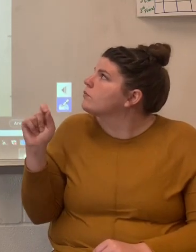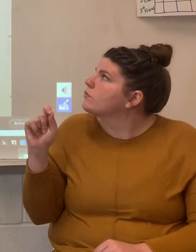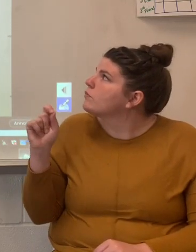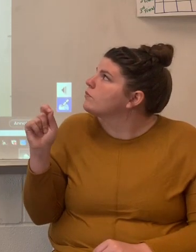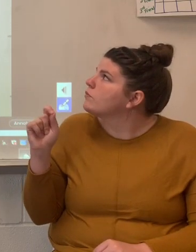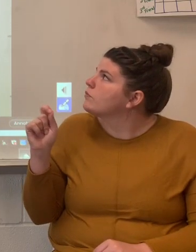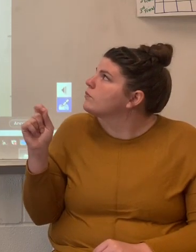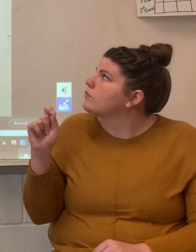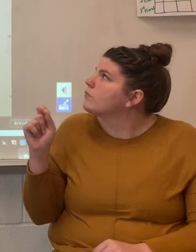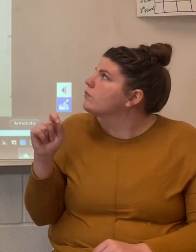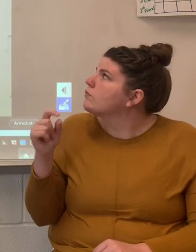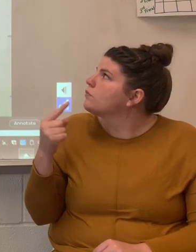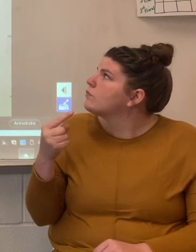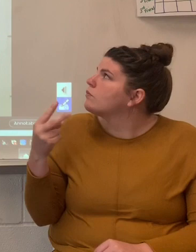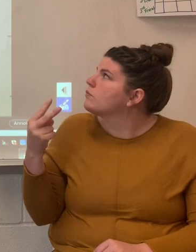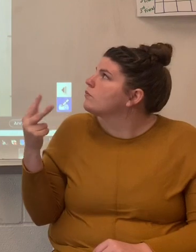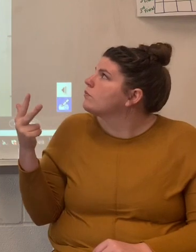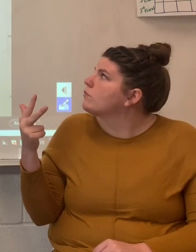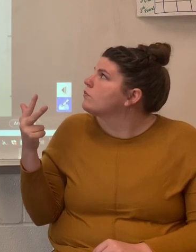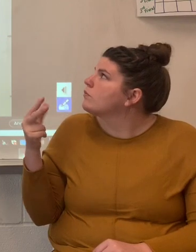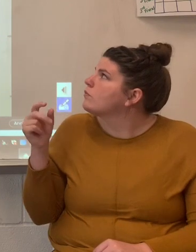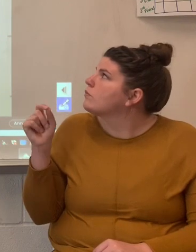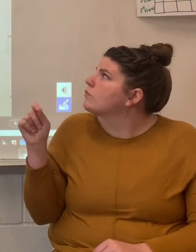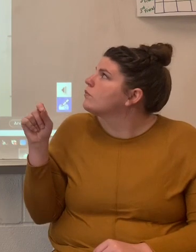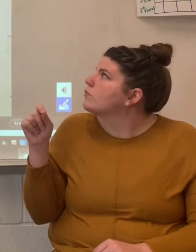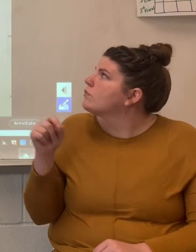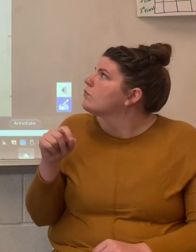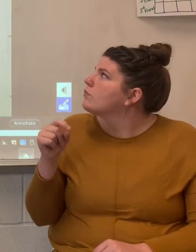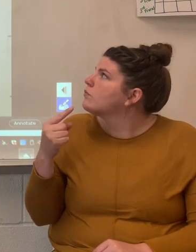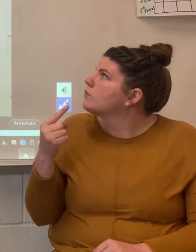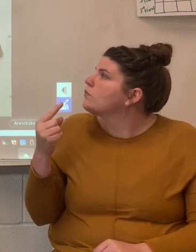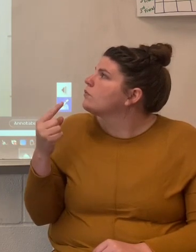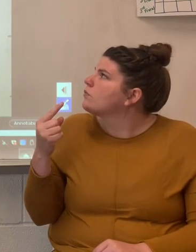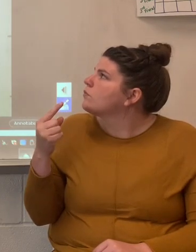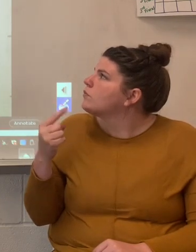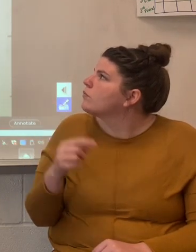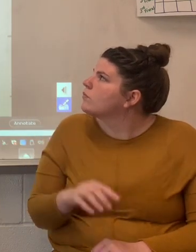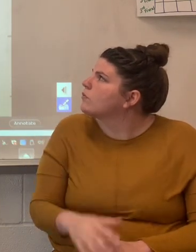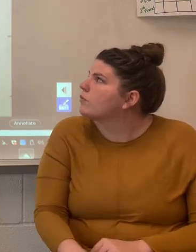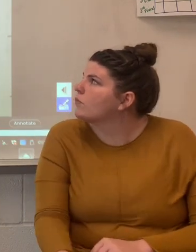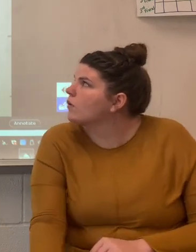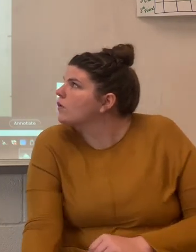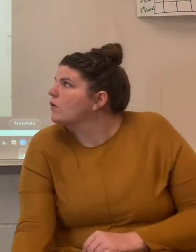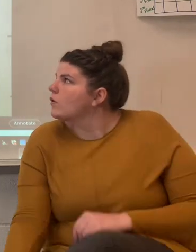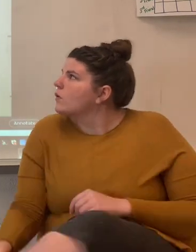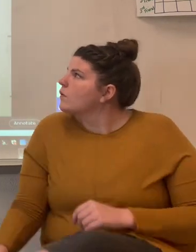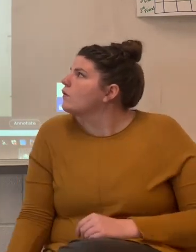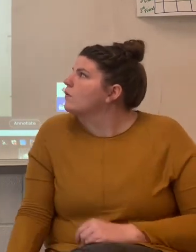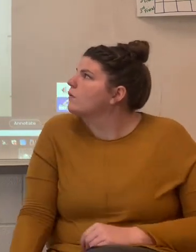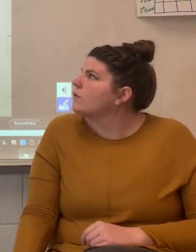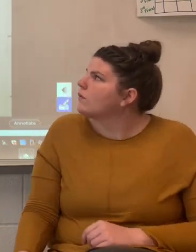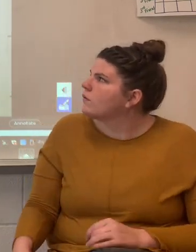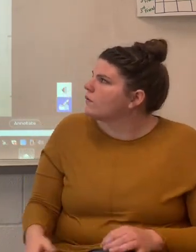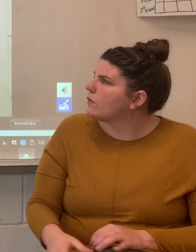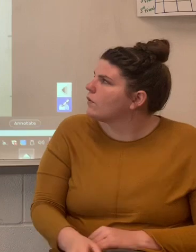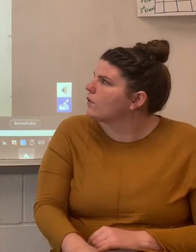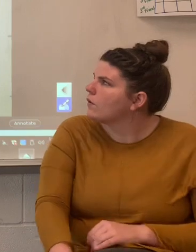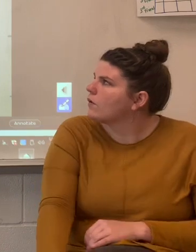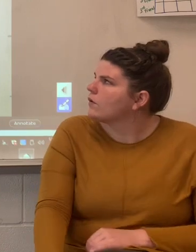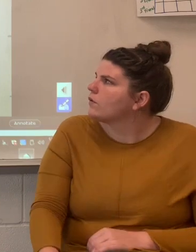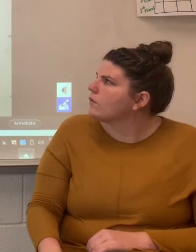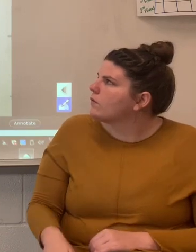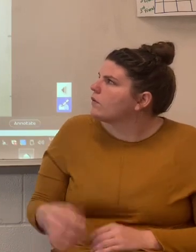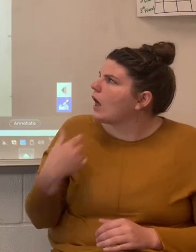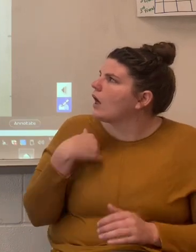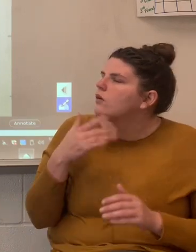3, dot. 1, 2, 3, dot. And that's all we have on there for right now. So I'm